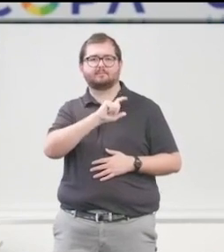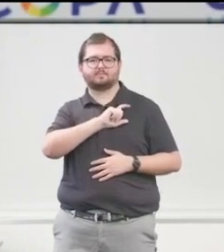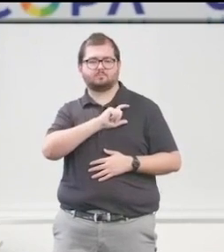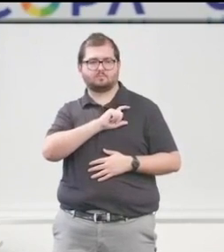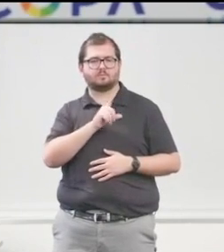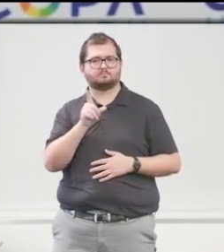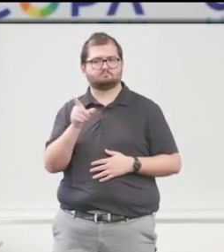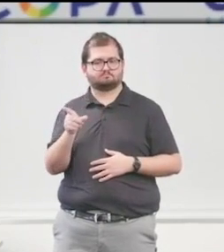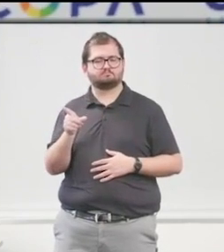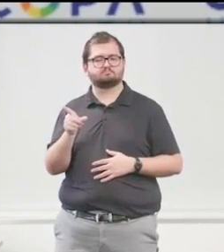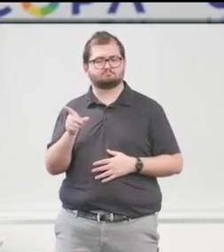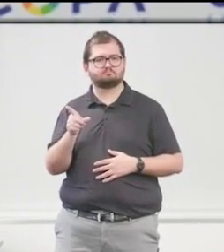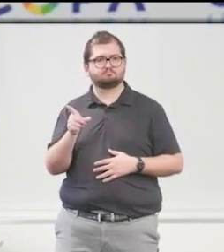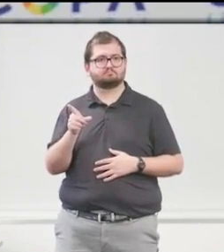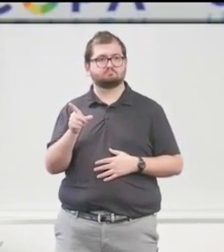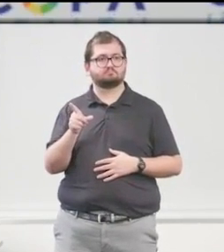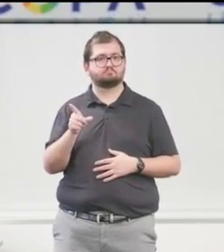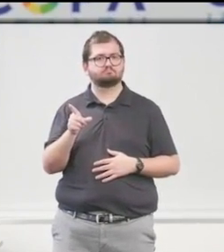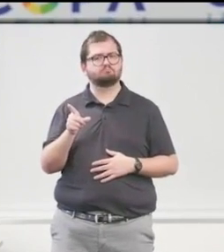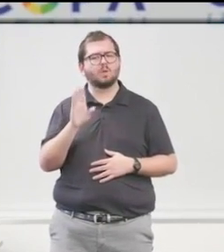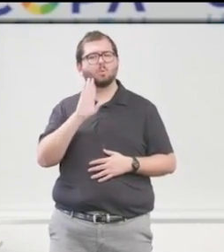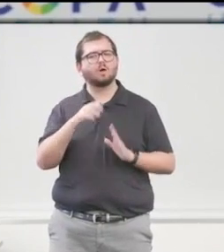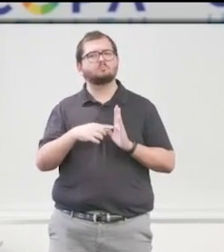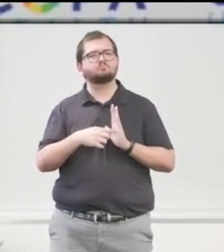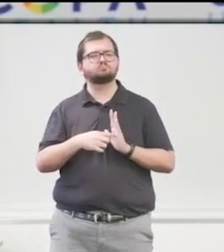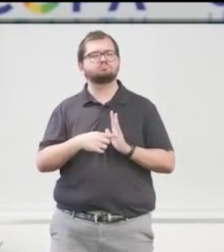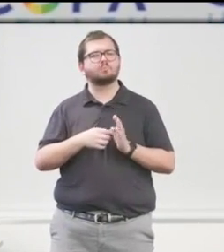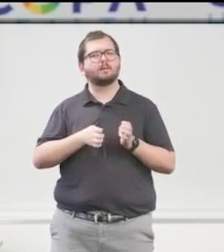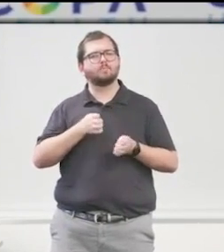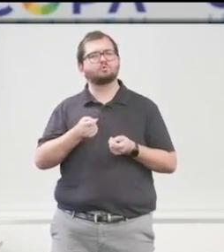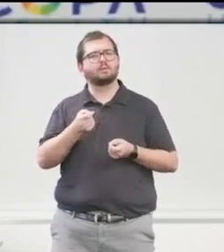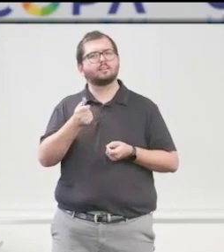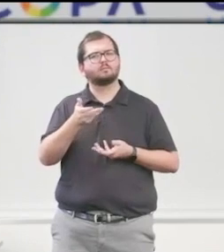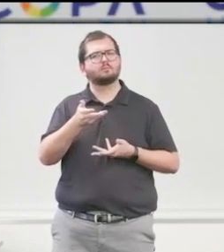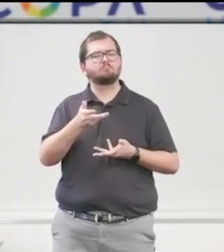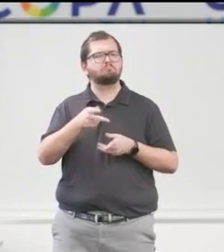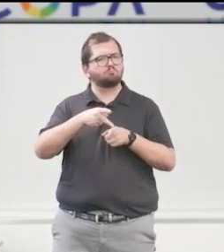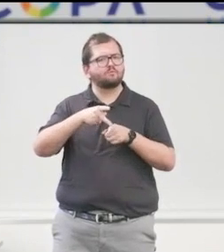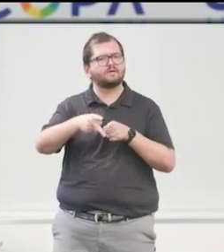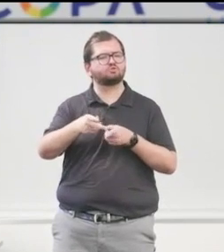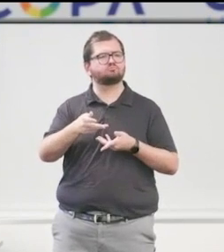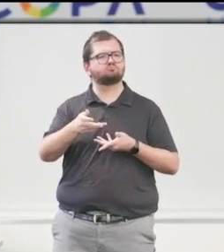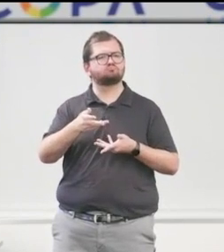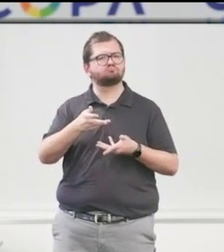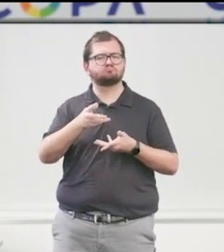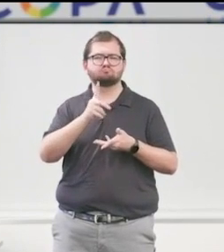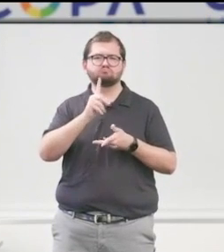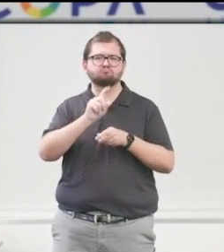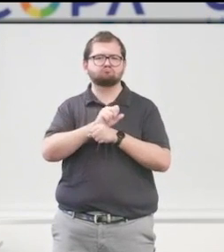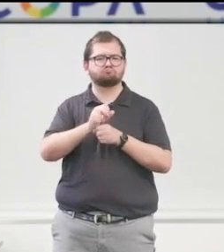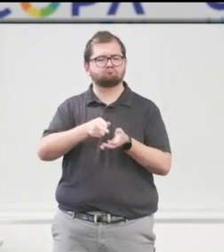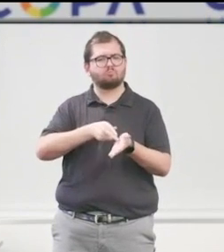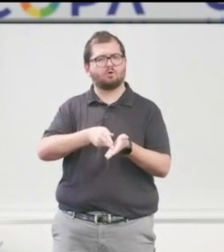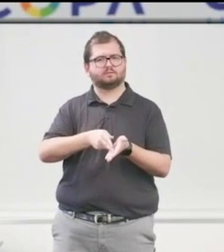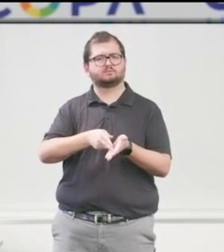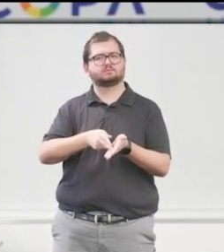he exhibited a little bit of emotion, but in a way that was very professional and genuine. And that's the